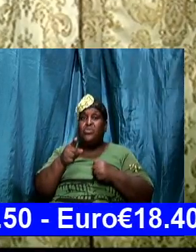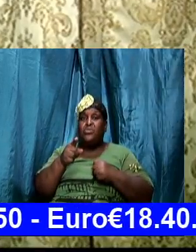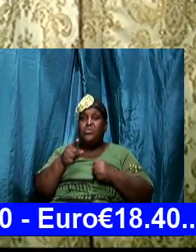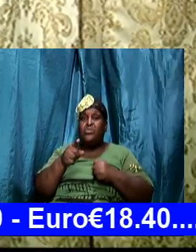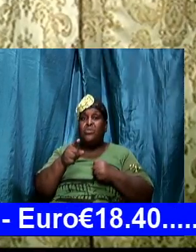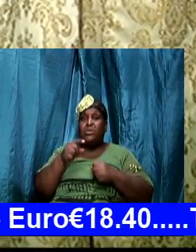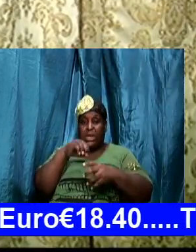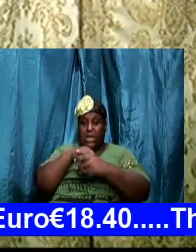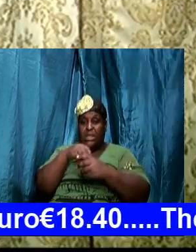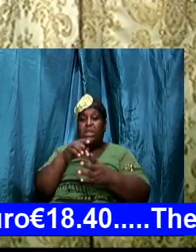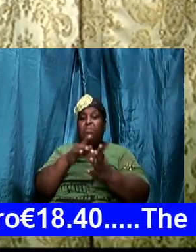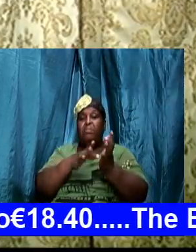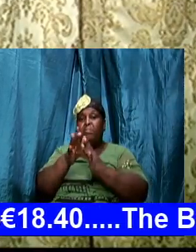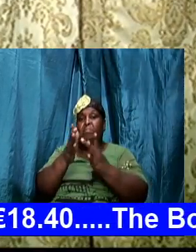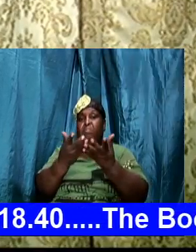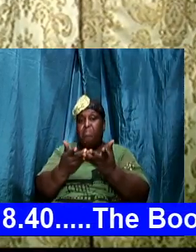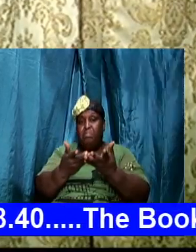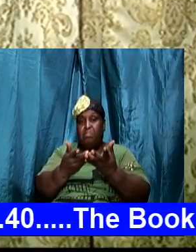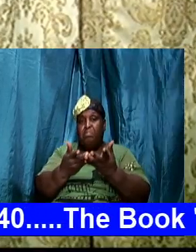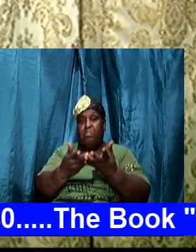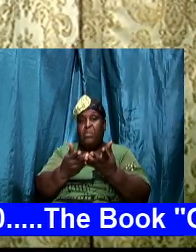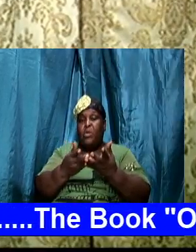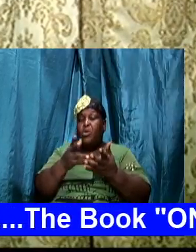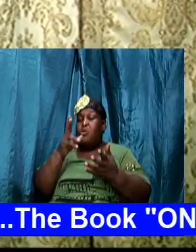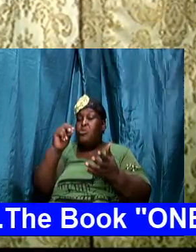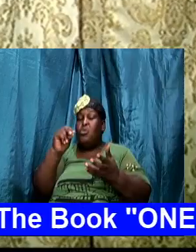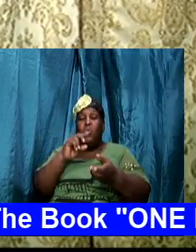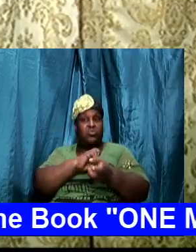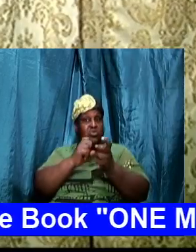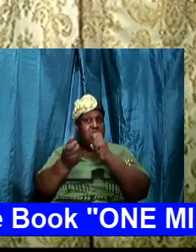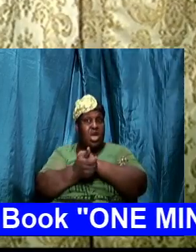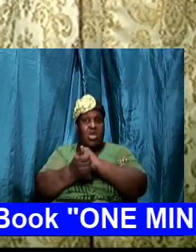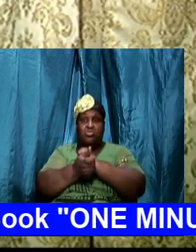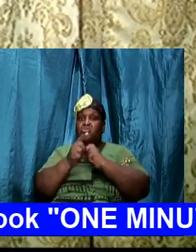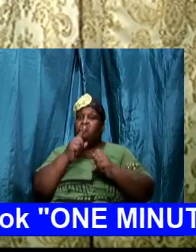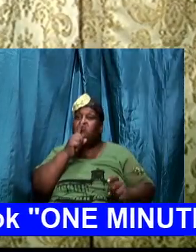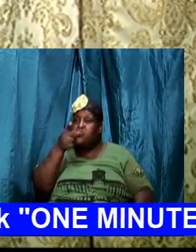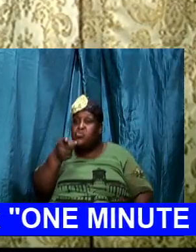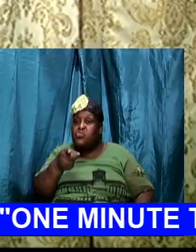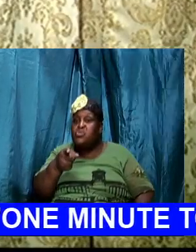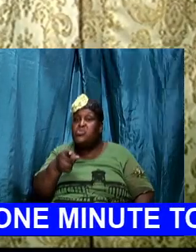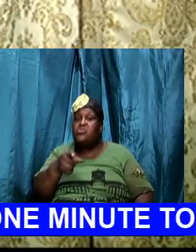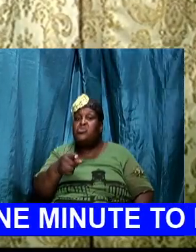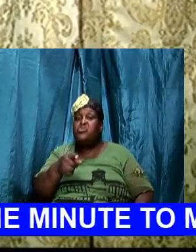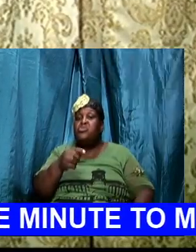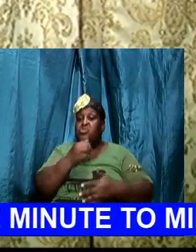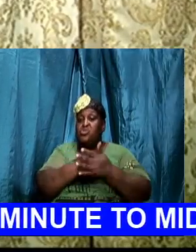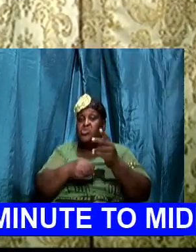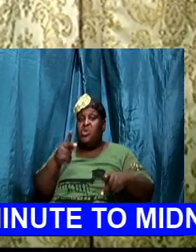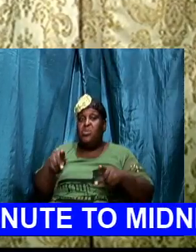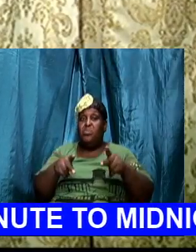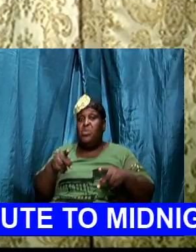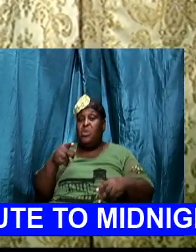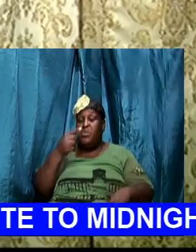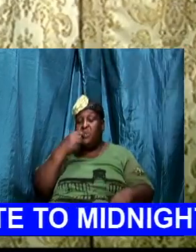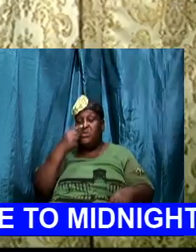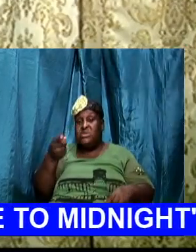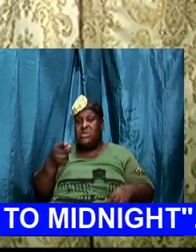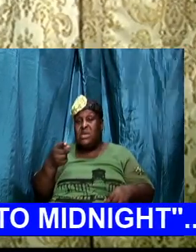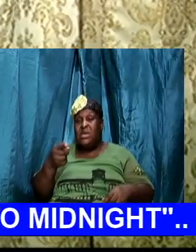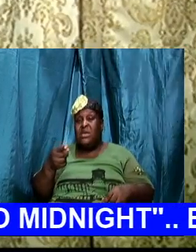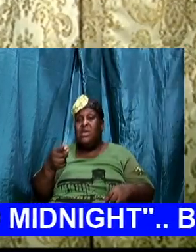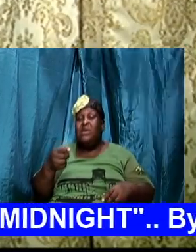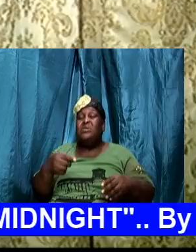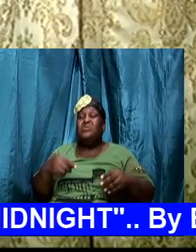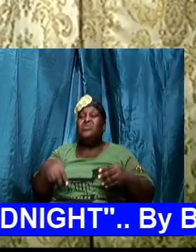that God is God and that He is the Creator. And so some folks will try to say, let us reconcile evolution and the